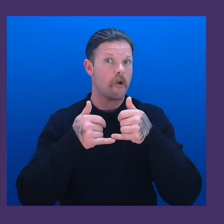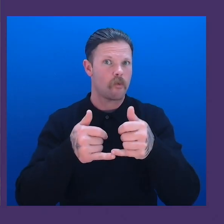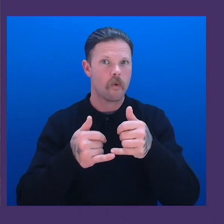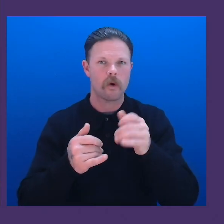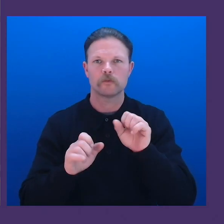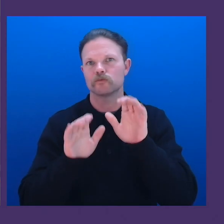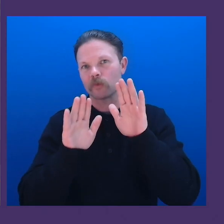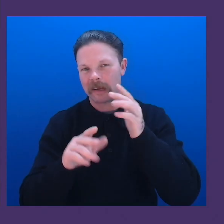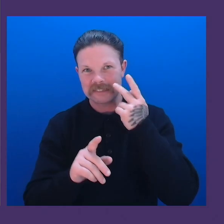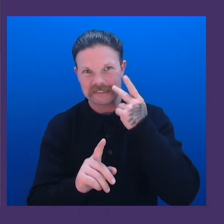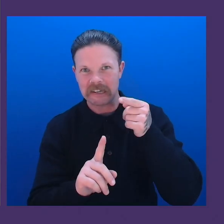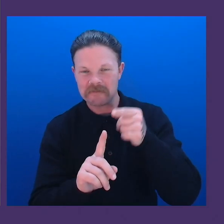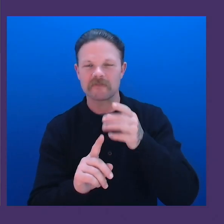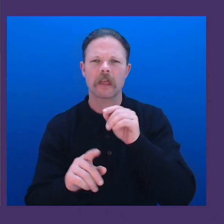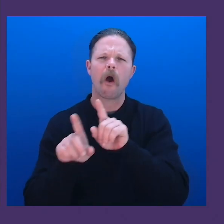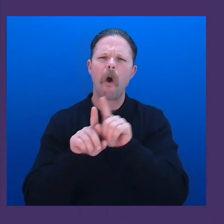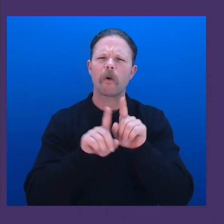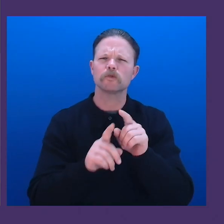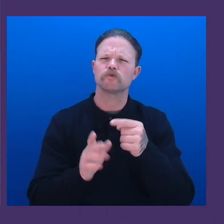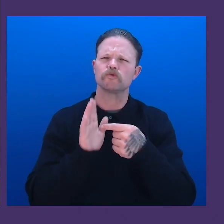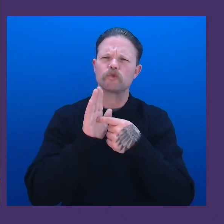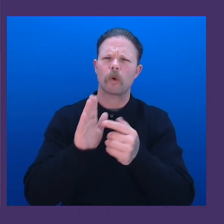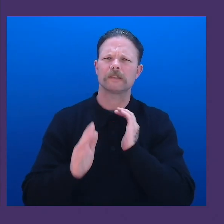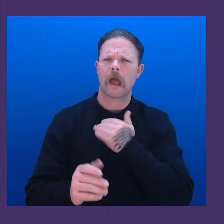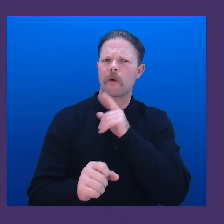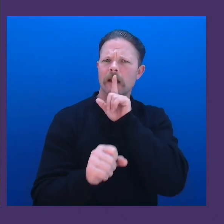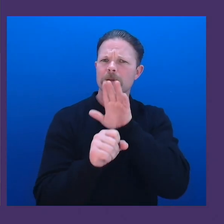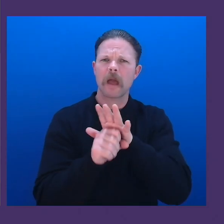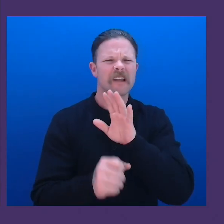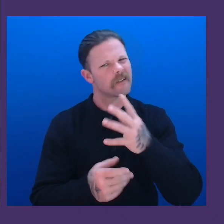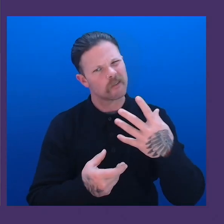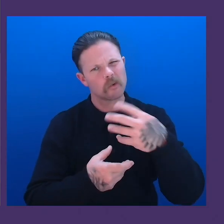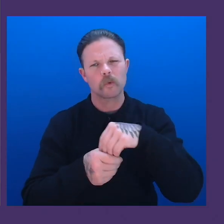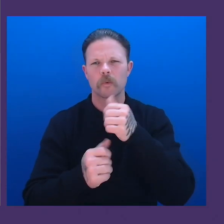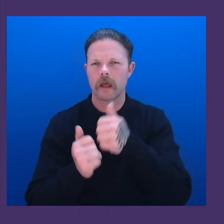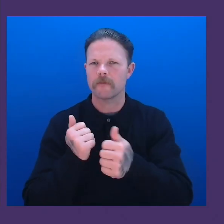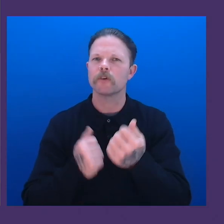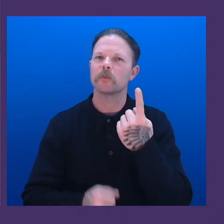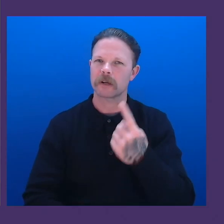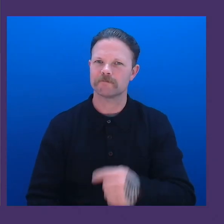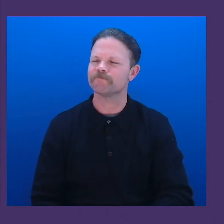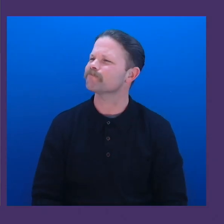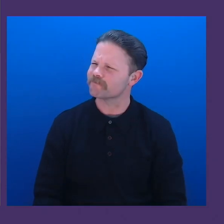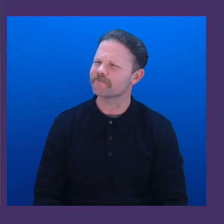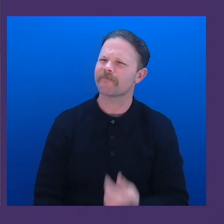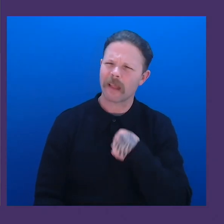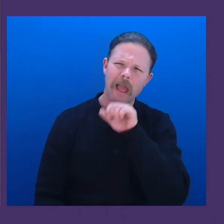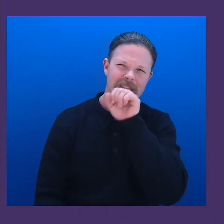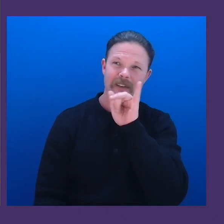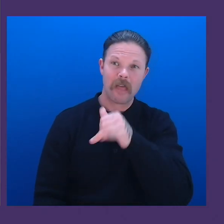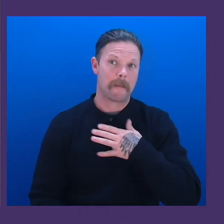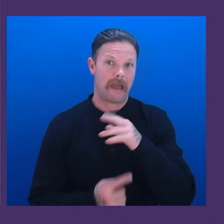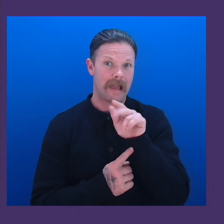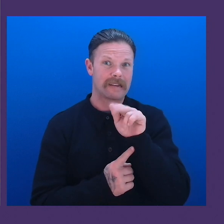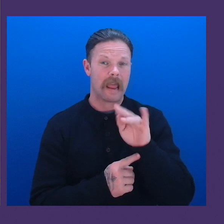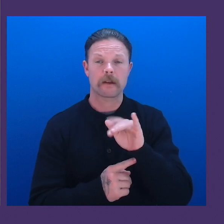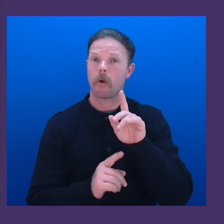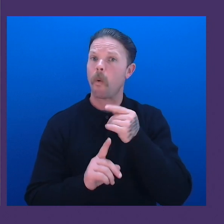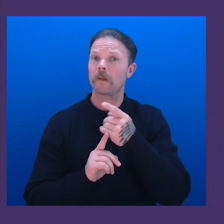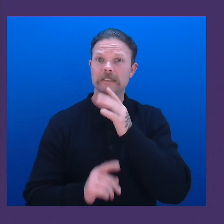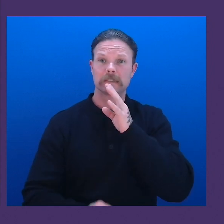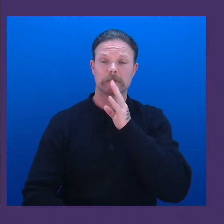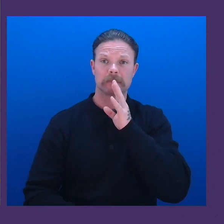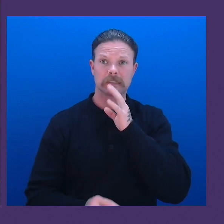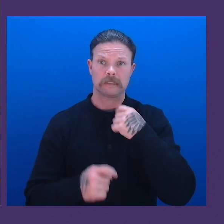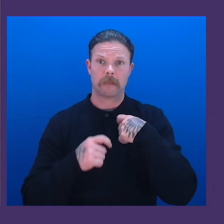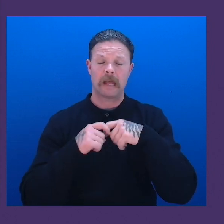it really shows our commitment to, including everyone. I love that. I have my nanny only speaks Spanish, and